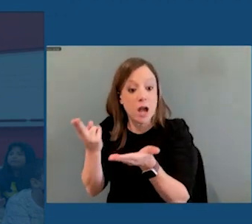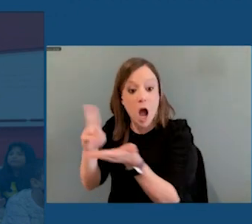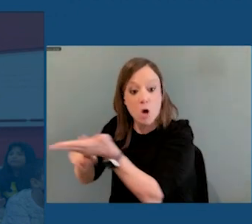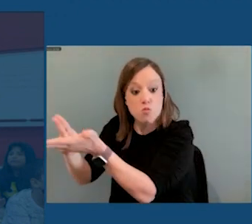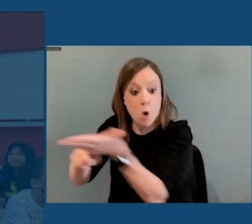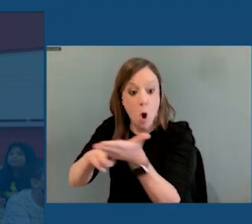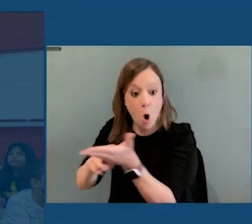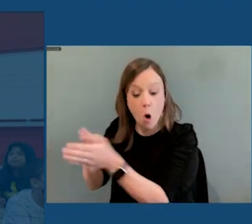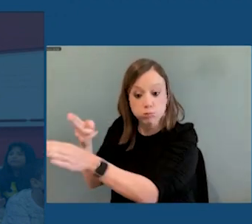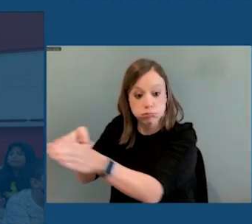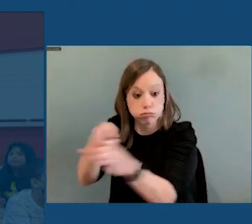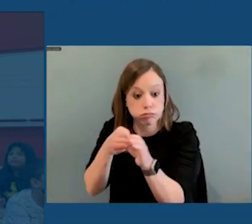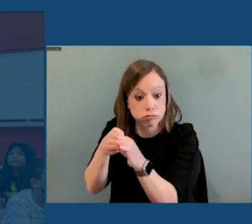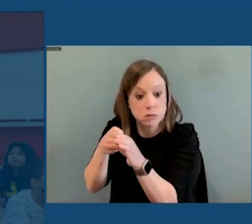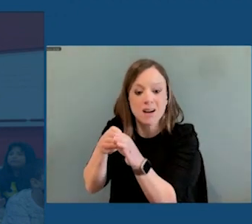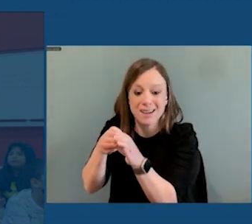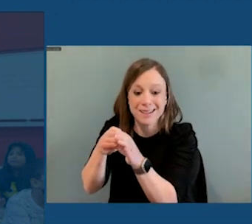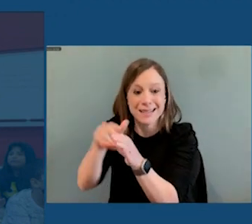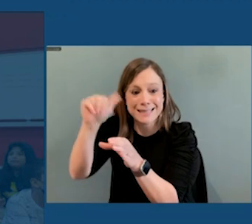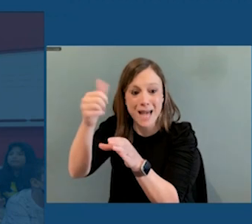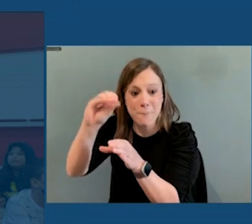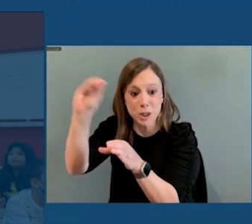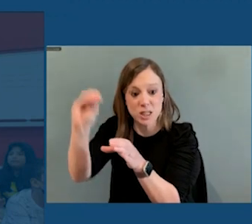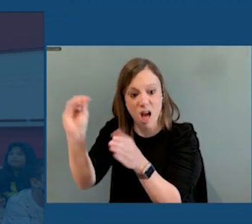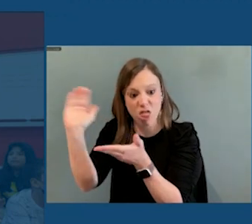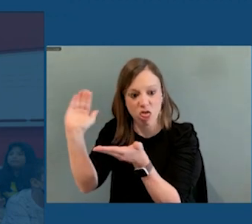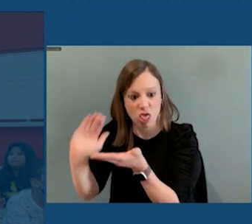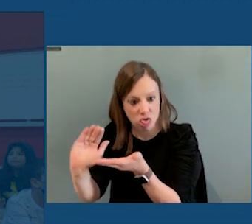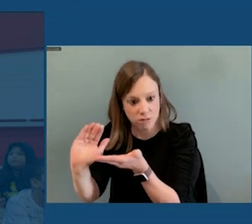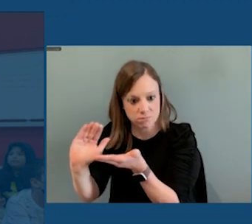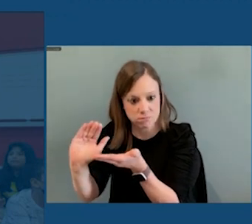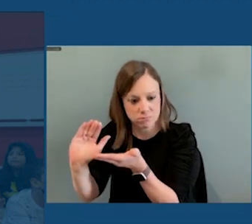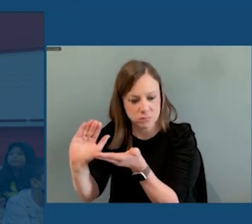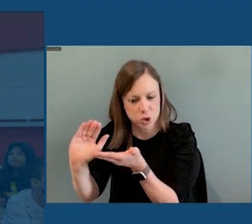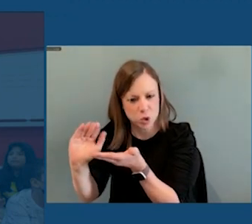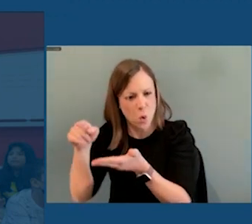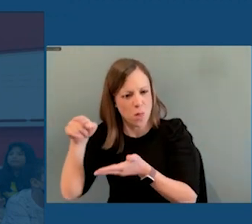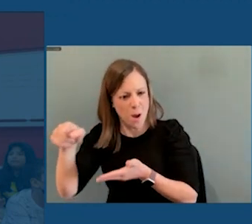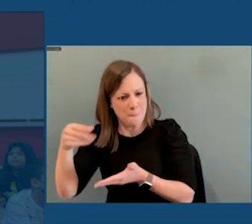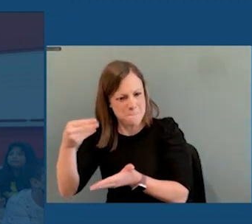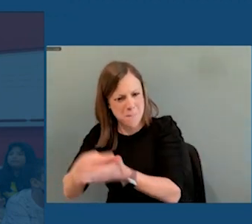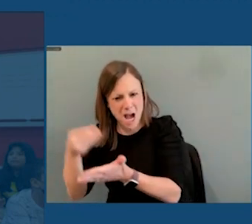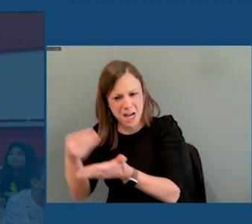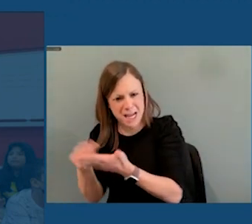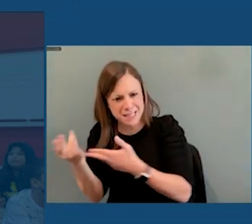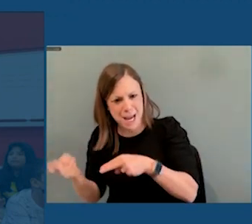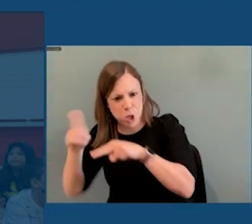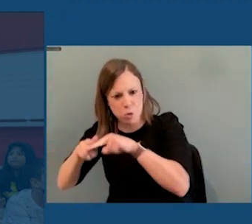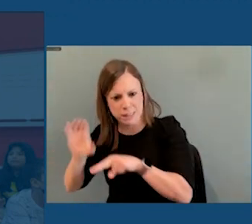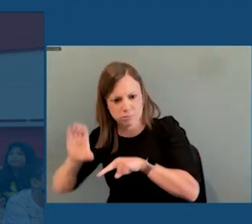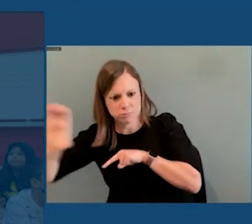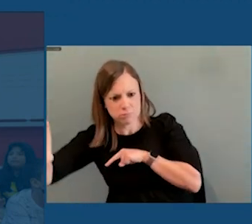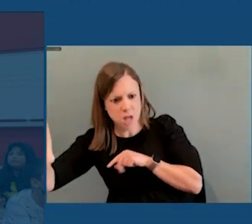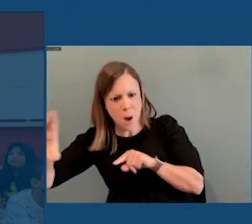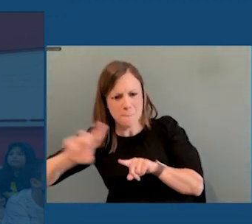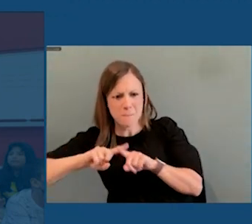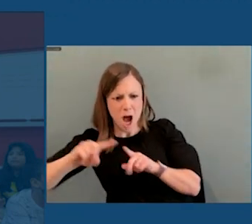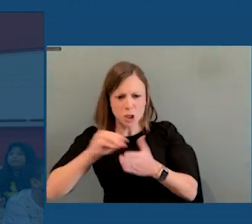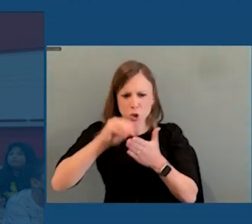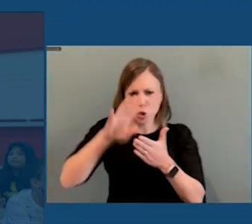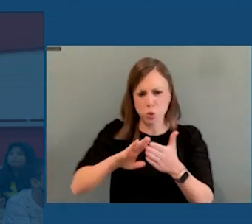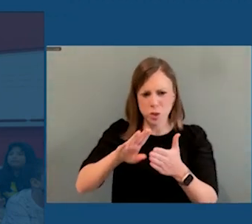fewer students while receiving the same amount of money from the state. And as we